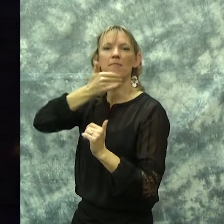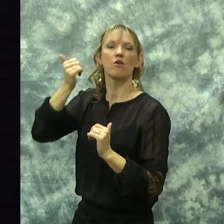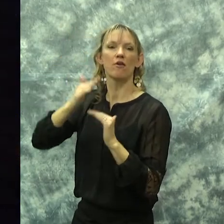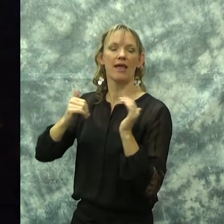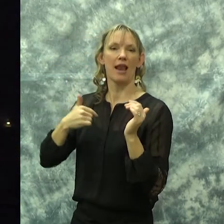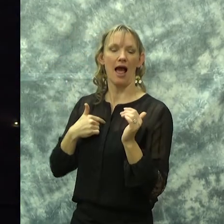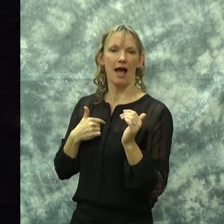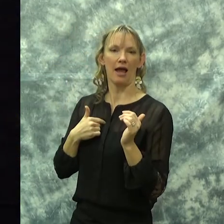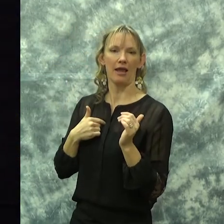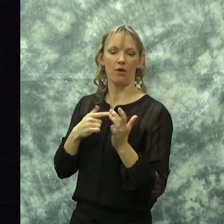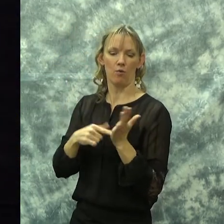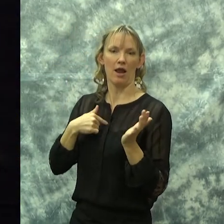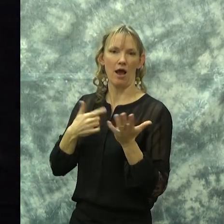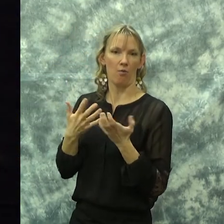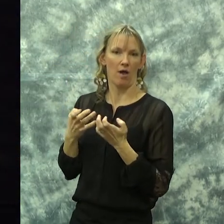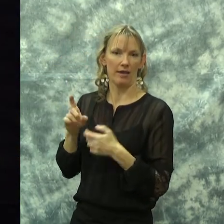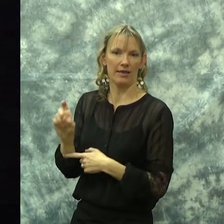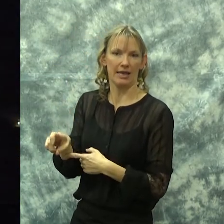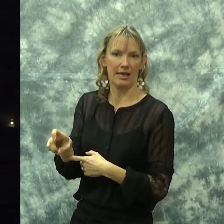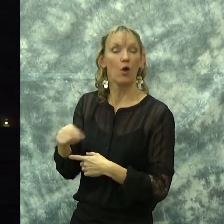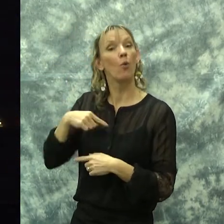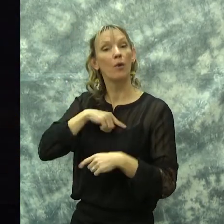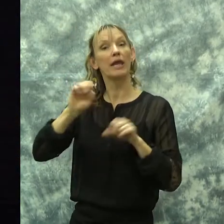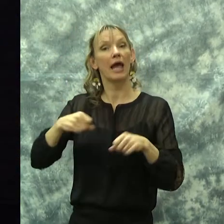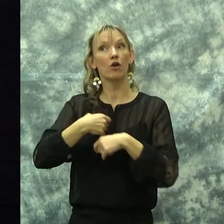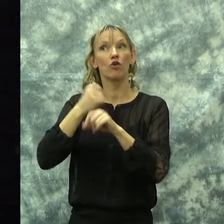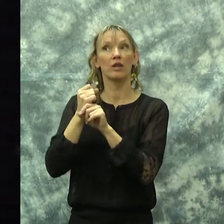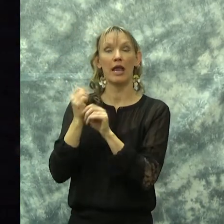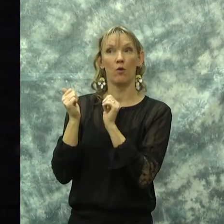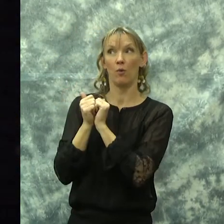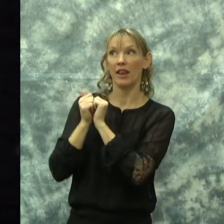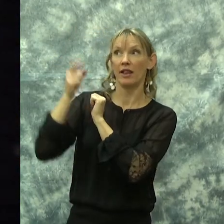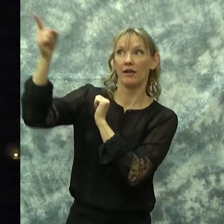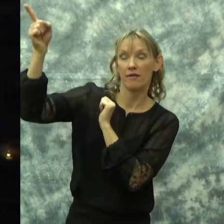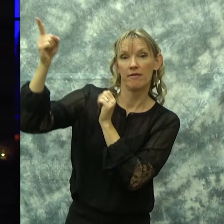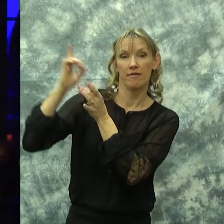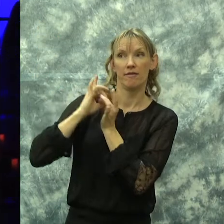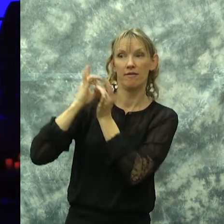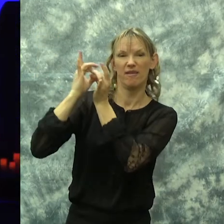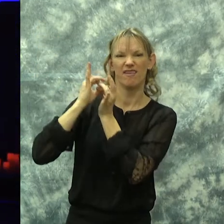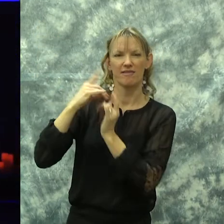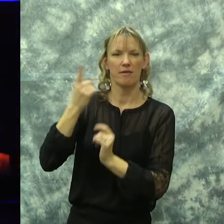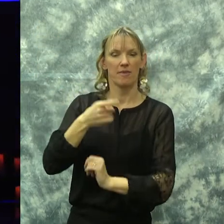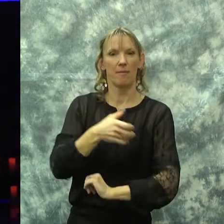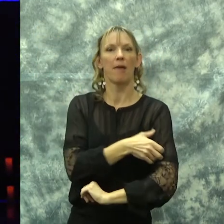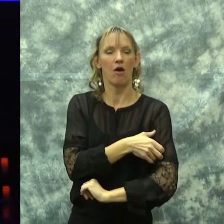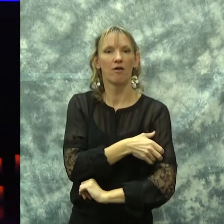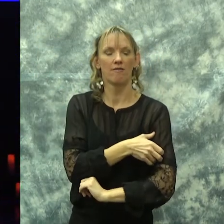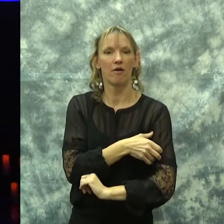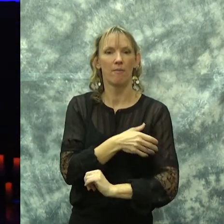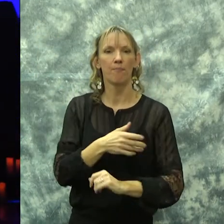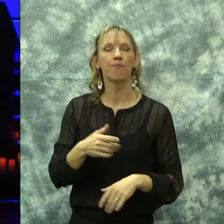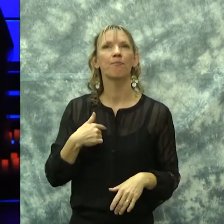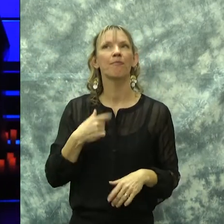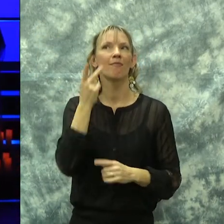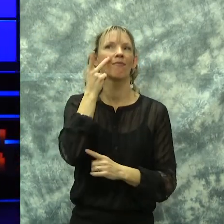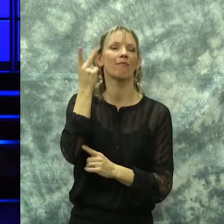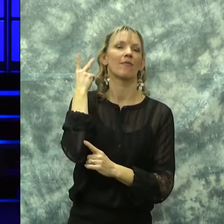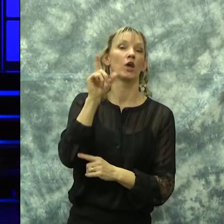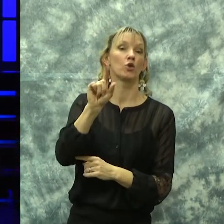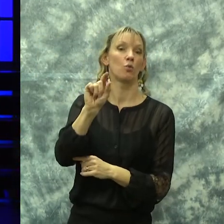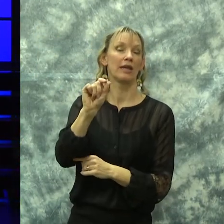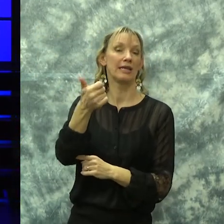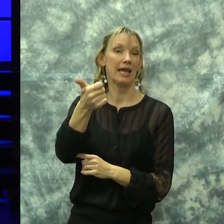do. And we can co-create something really powerful together. I remember it was